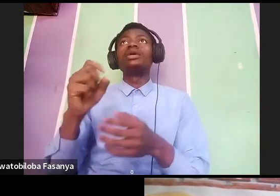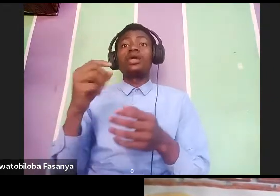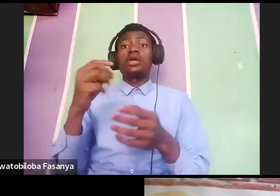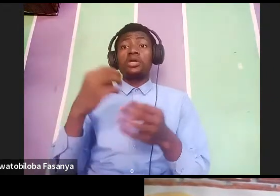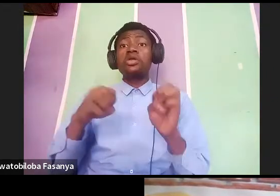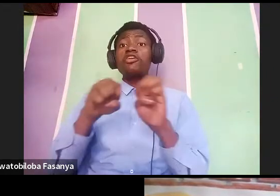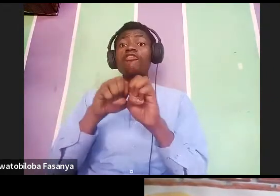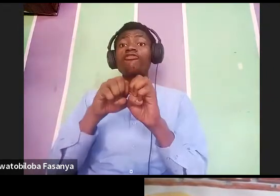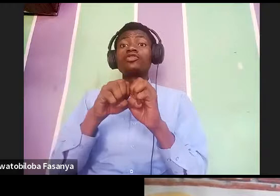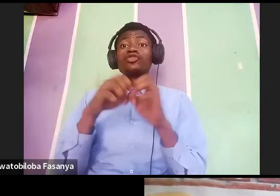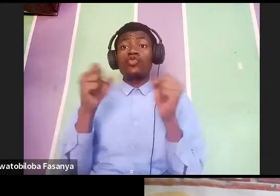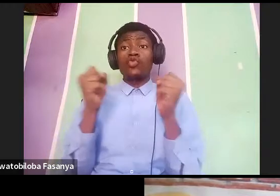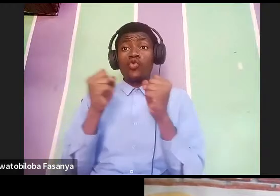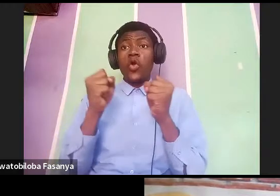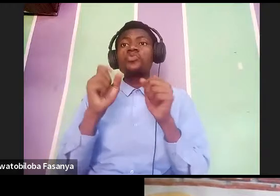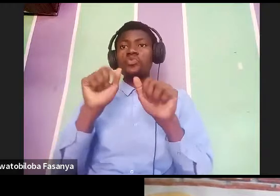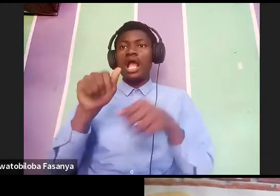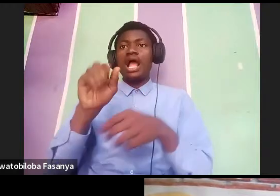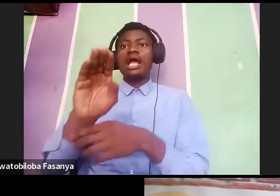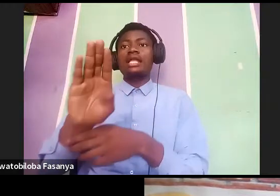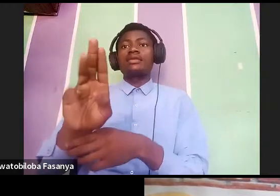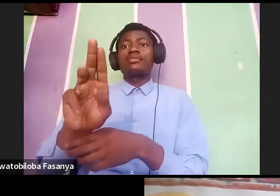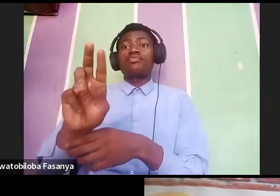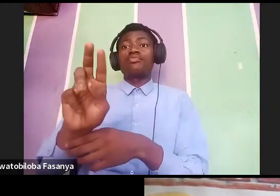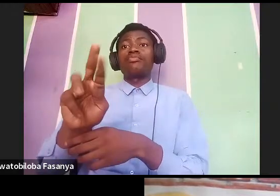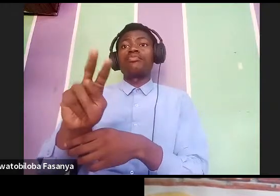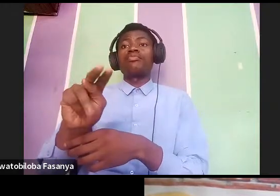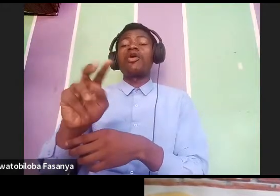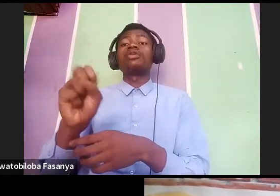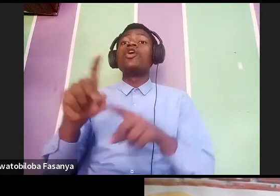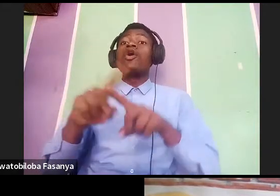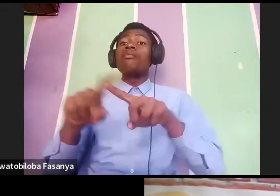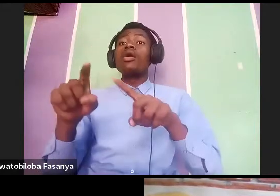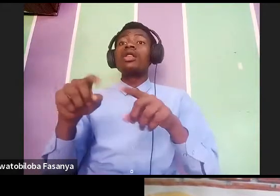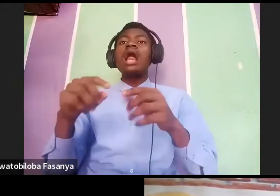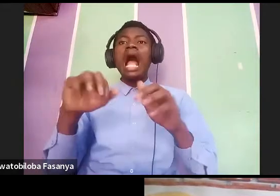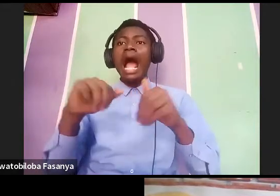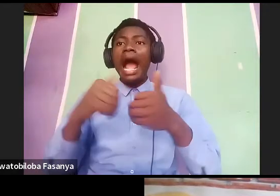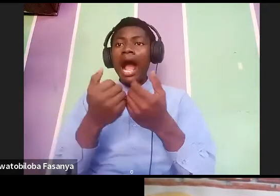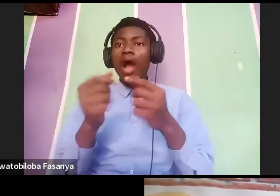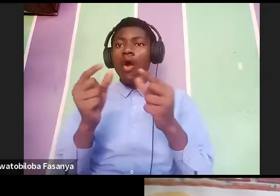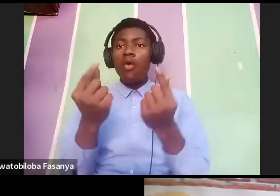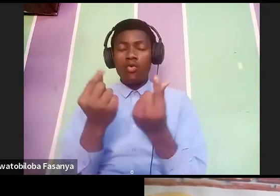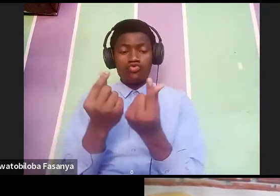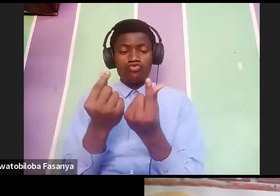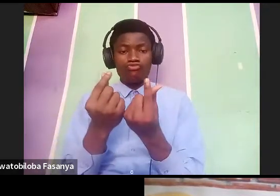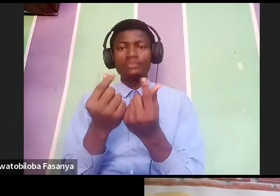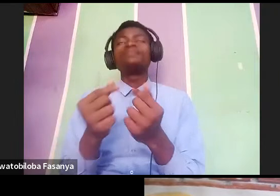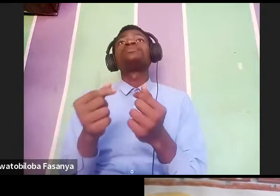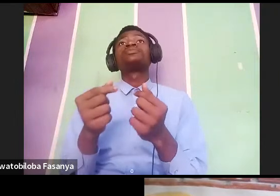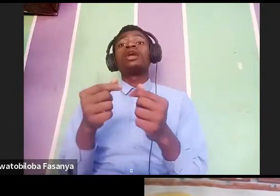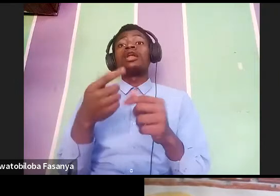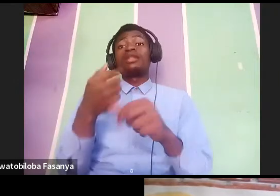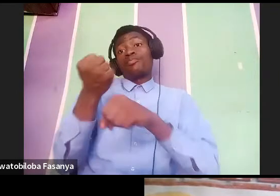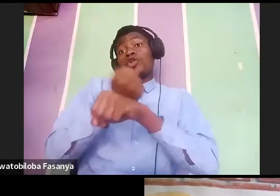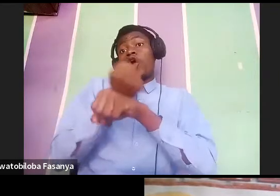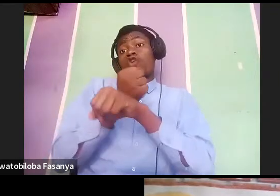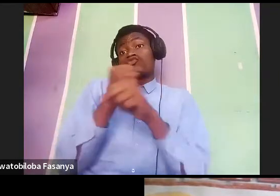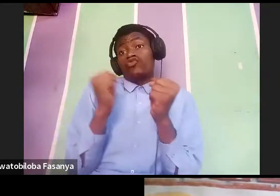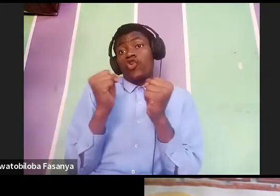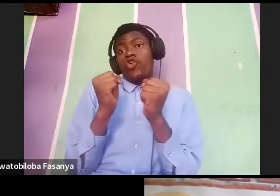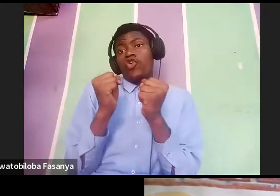ice bomb. So basically, we wrap it in a clothing or a towel, a light towel, then we